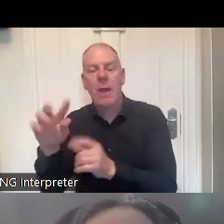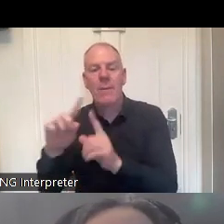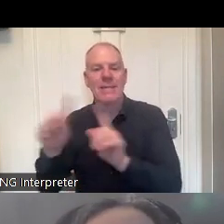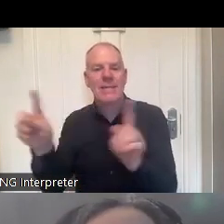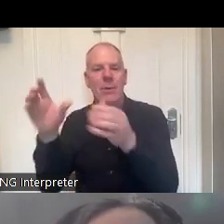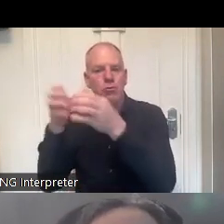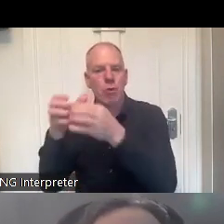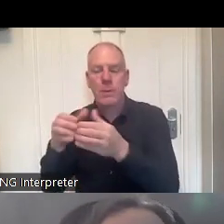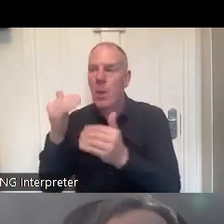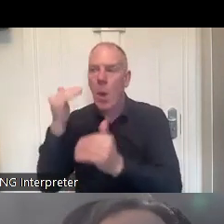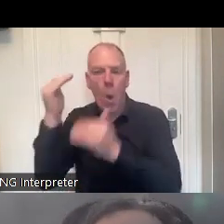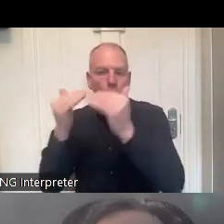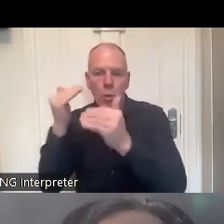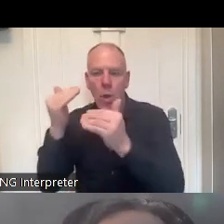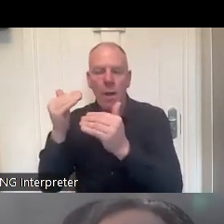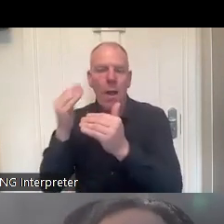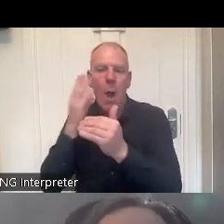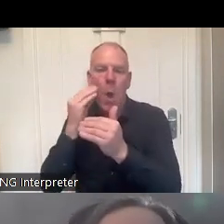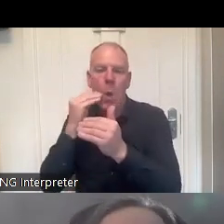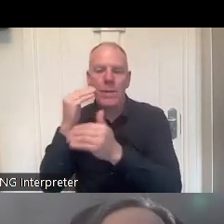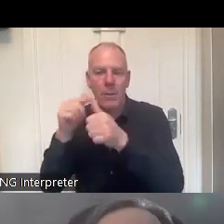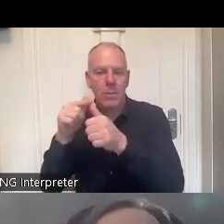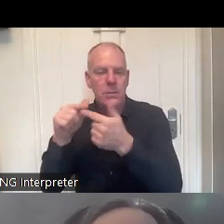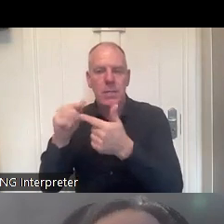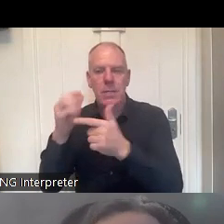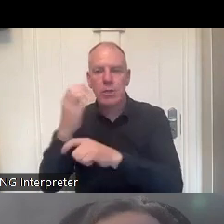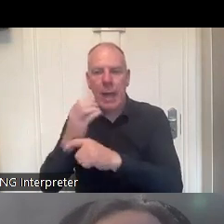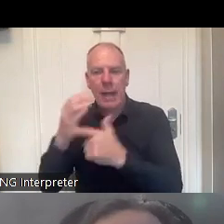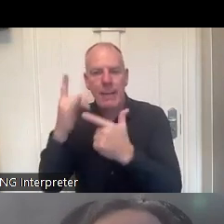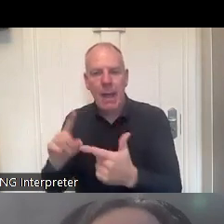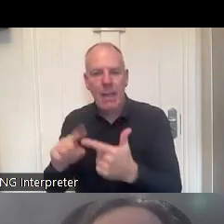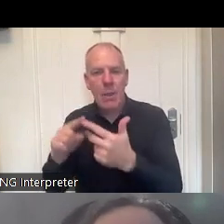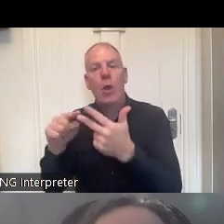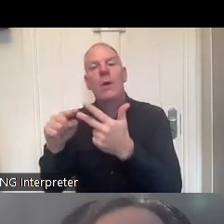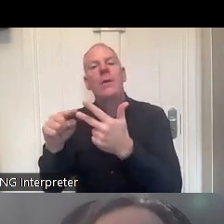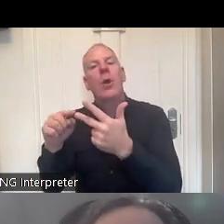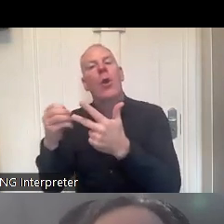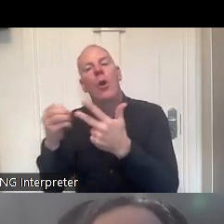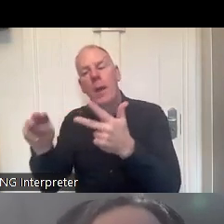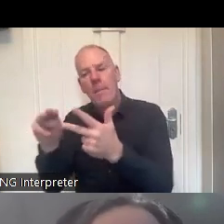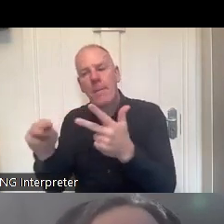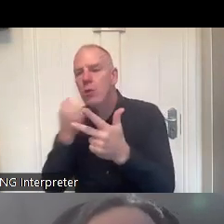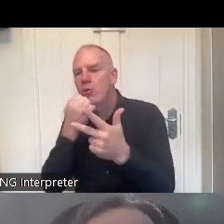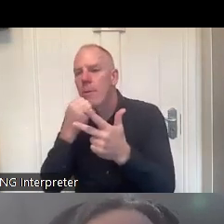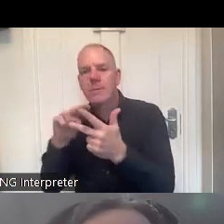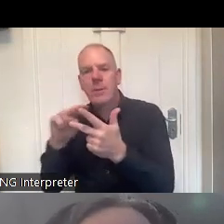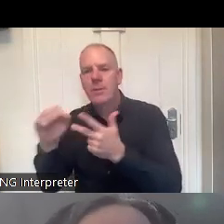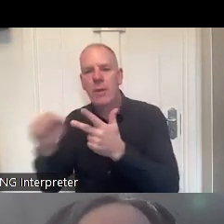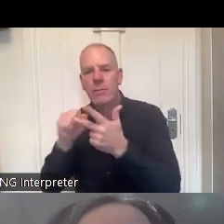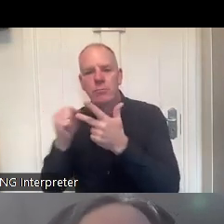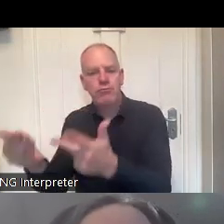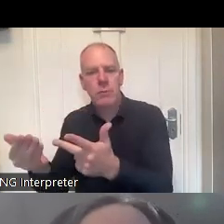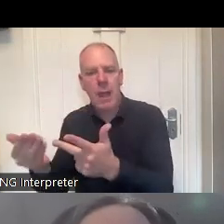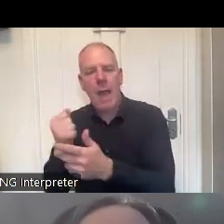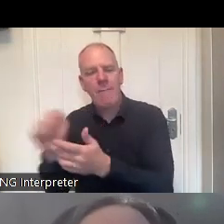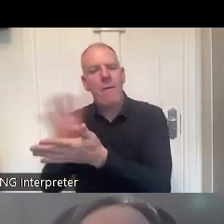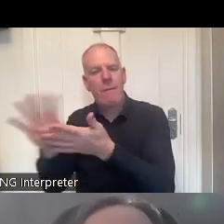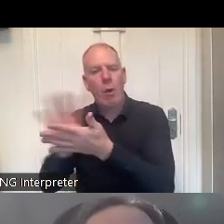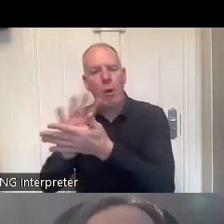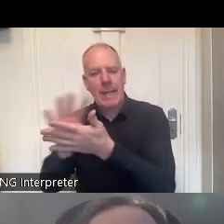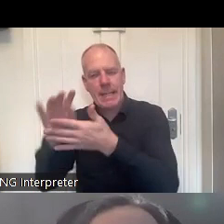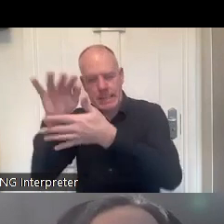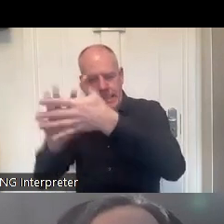adults, child health, underserved populations, and others. There's about 14 in total. One of them is disability,